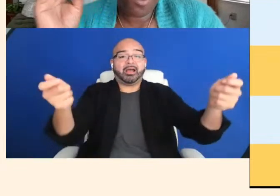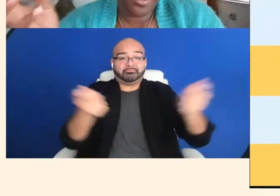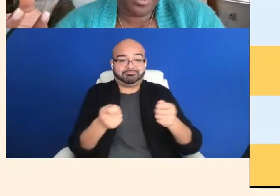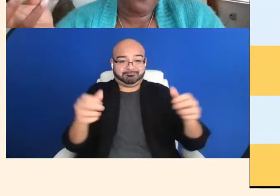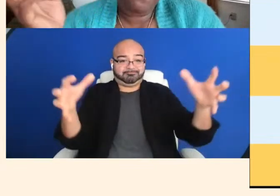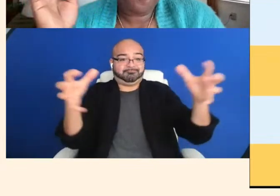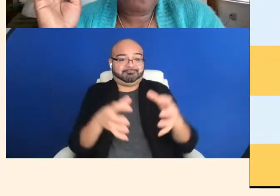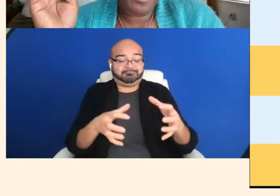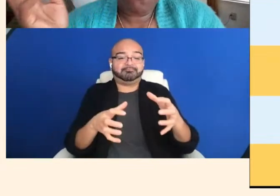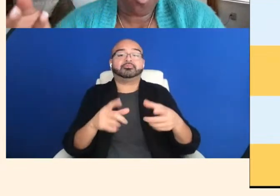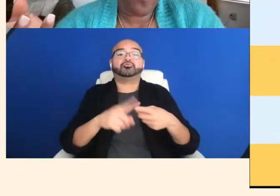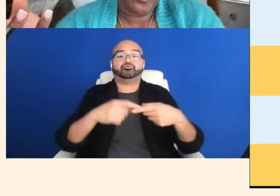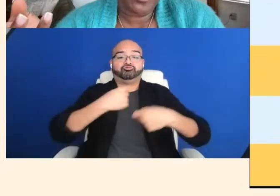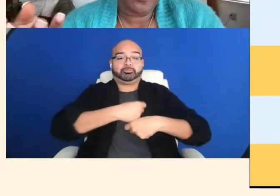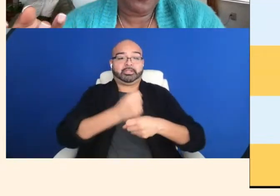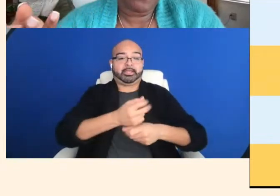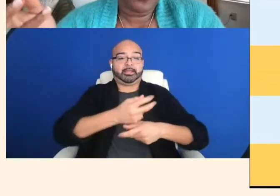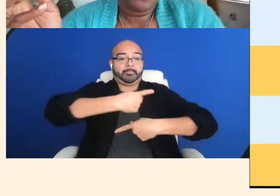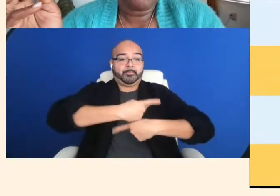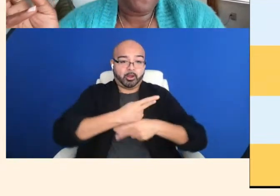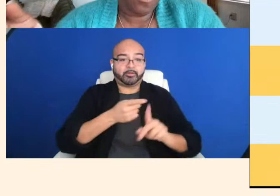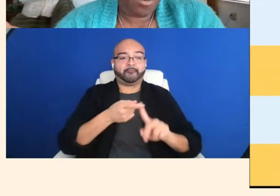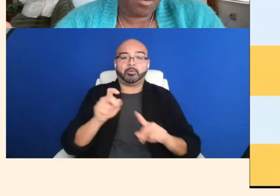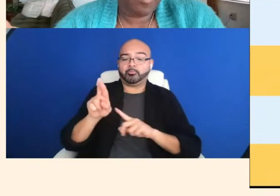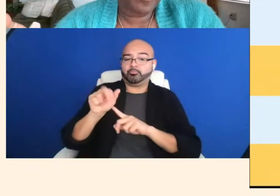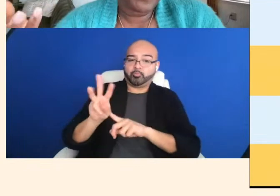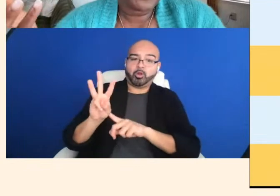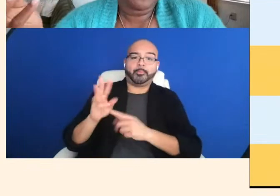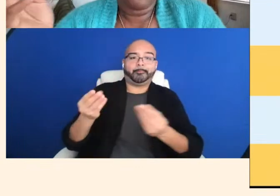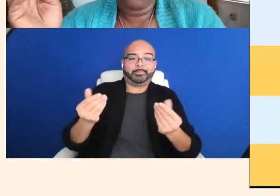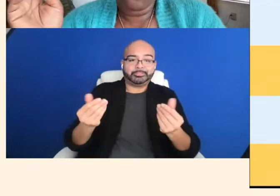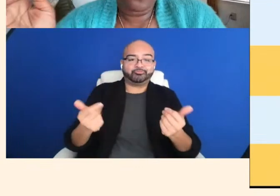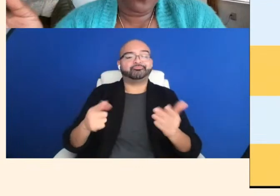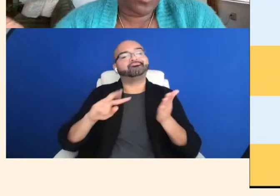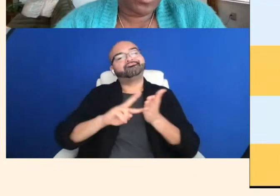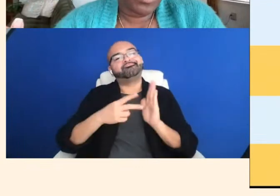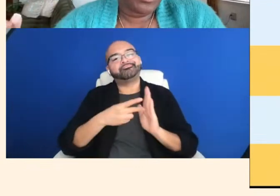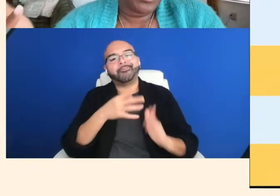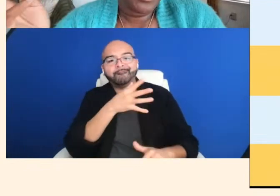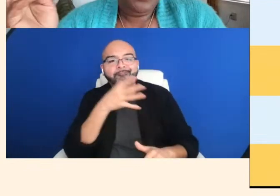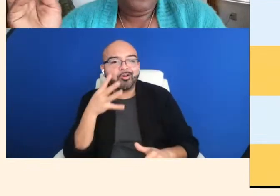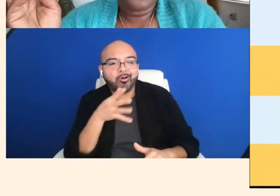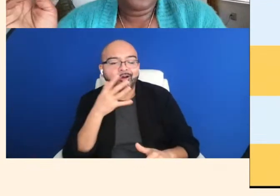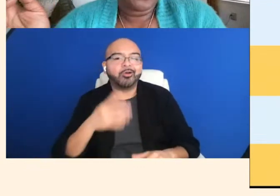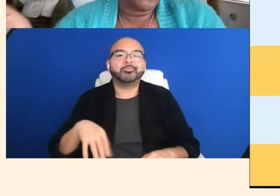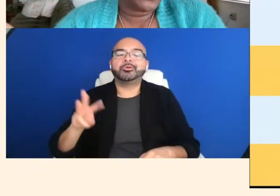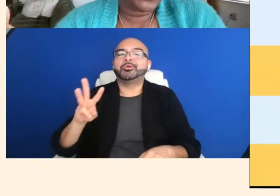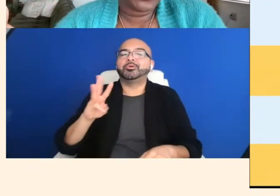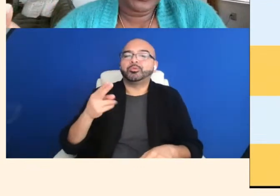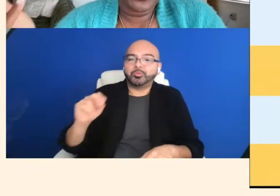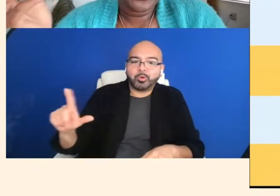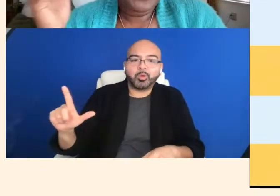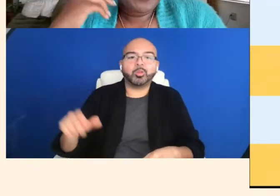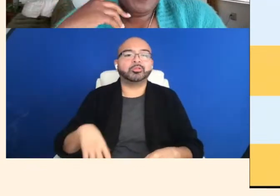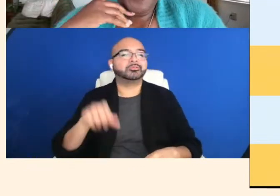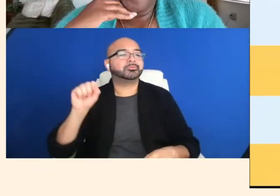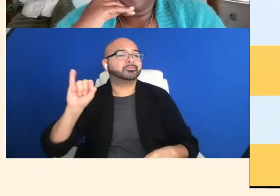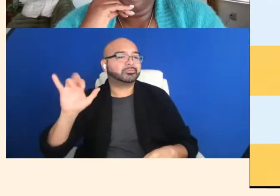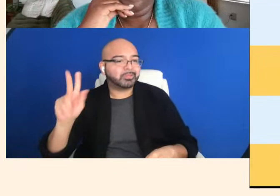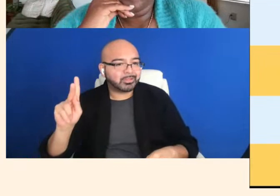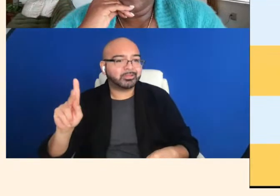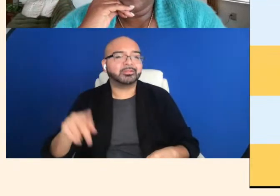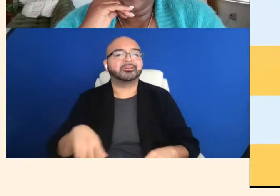a product from a raw material, a farm, wool, silks,